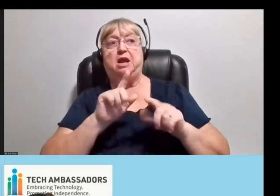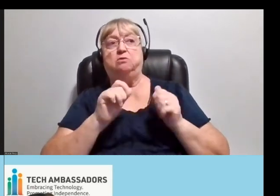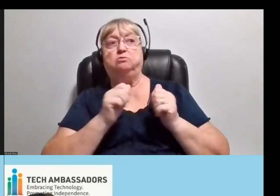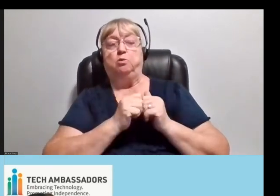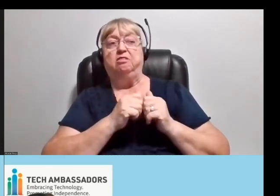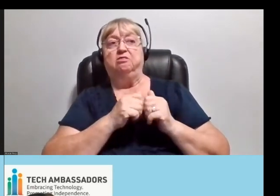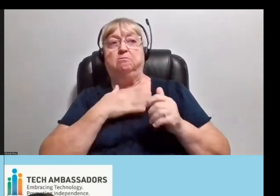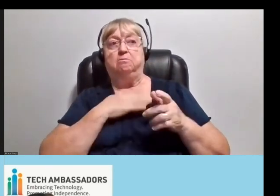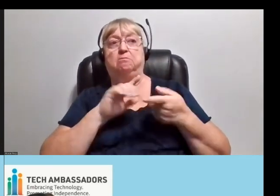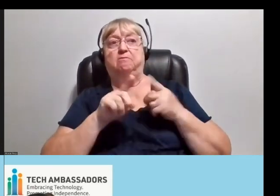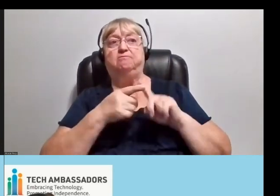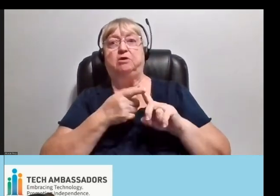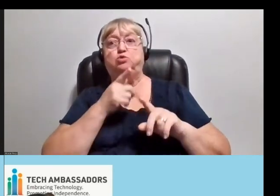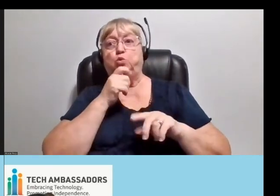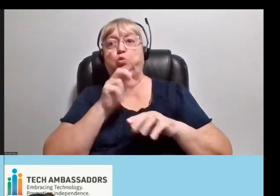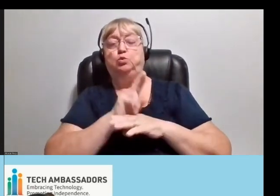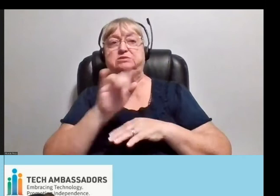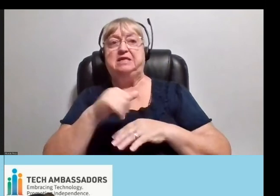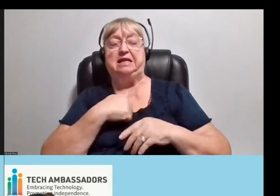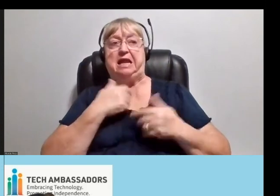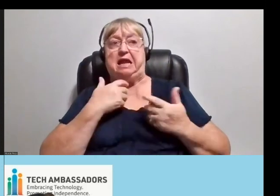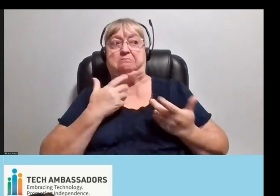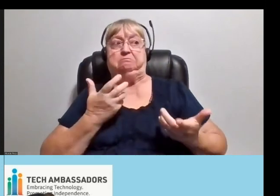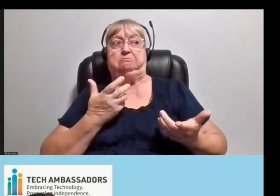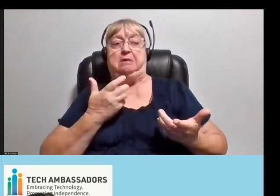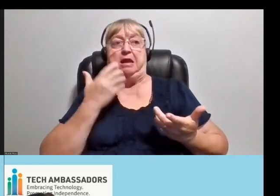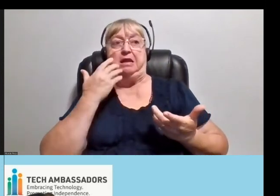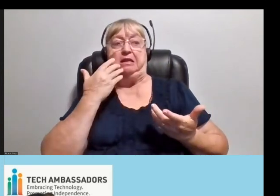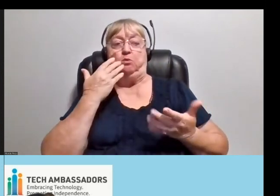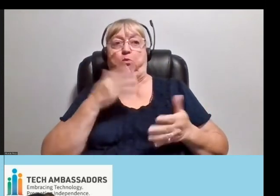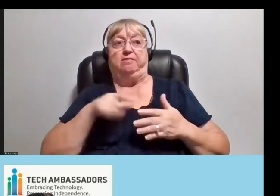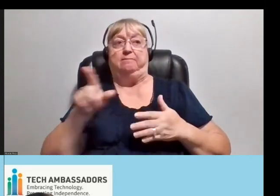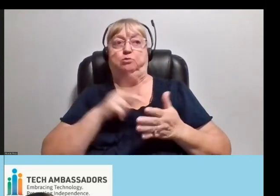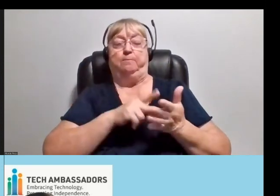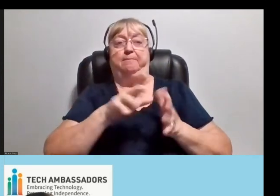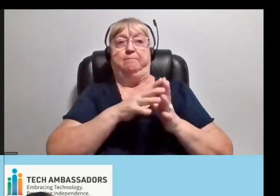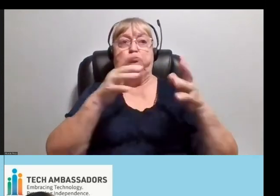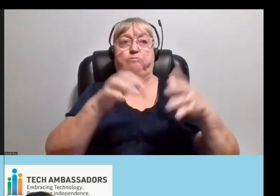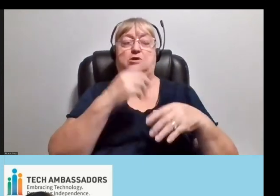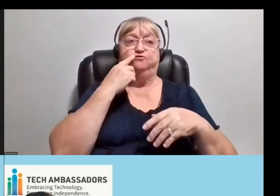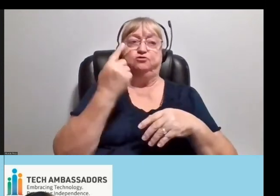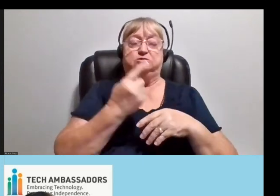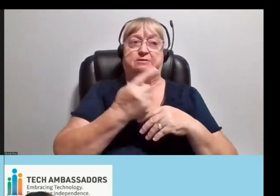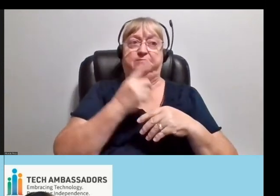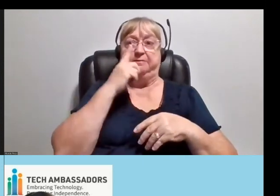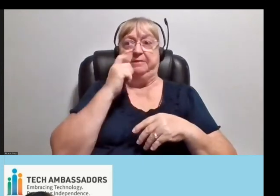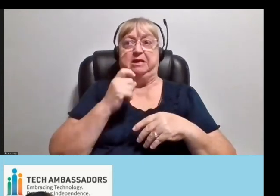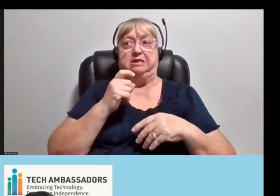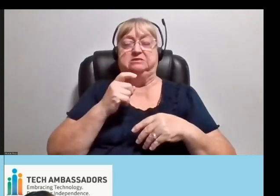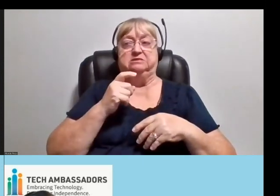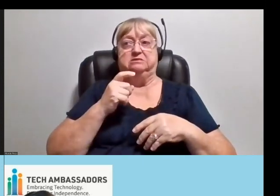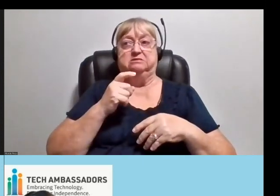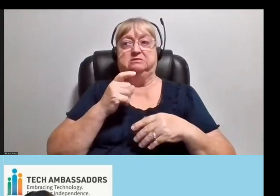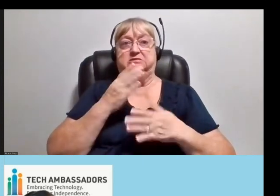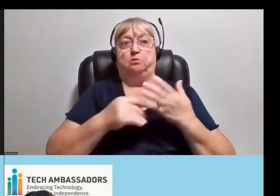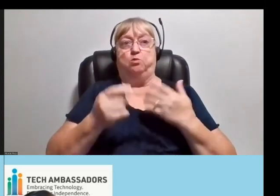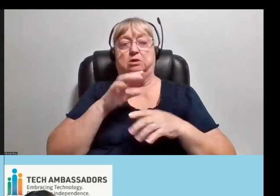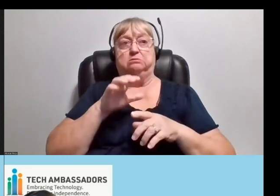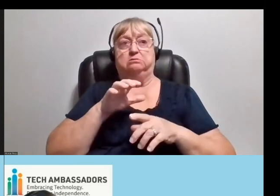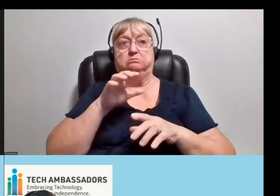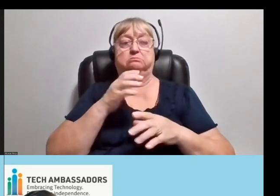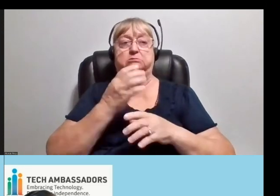who use it, and I didn't want them to like overpay for something because somebody's gotten a hold of their